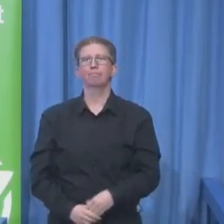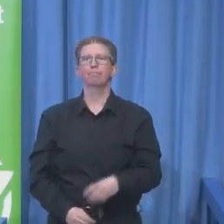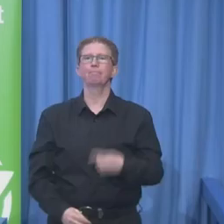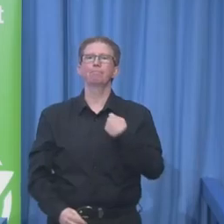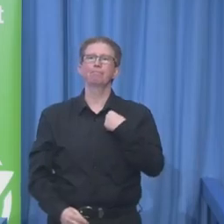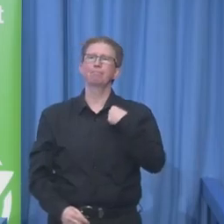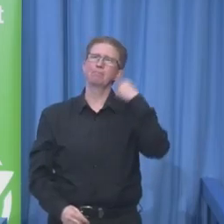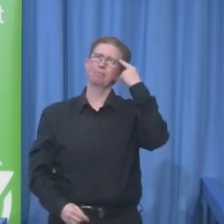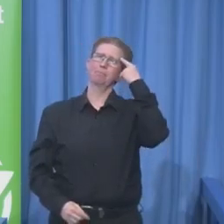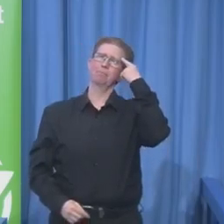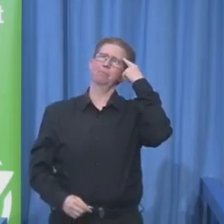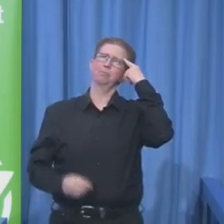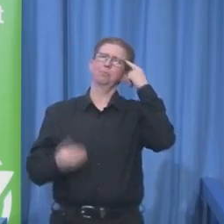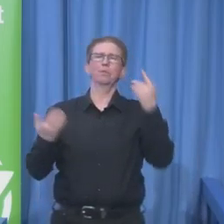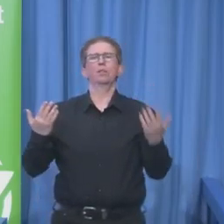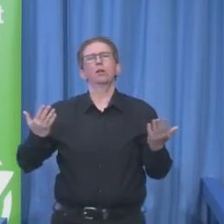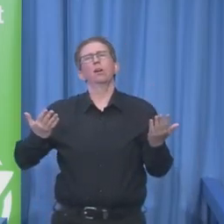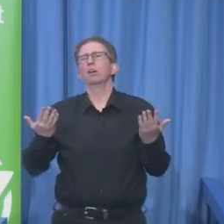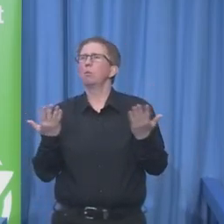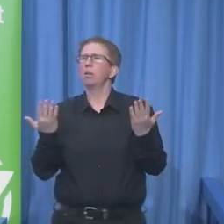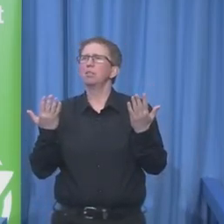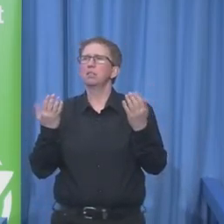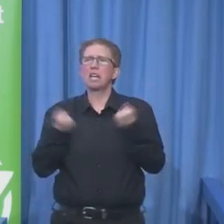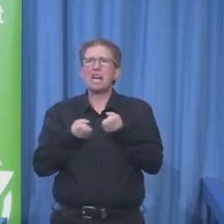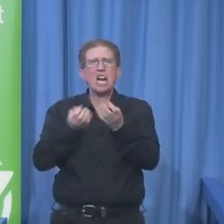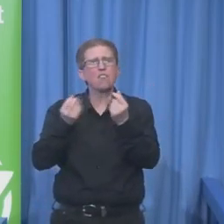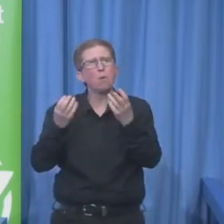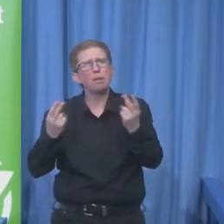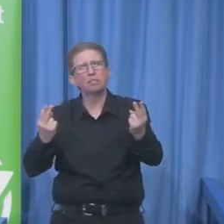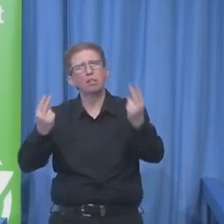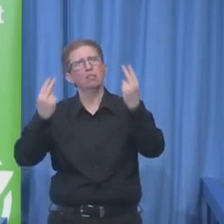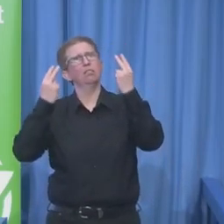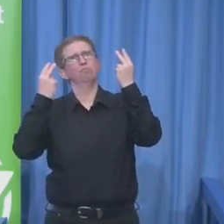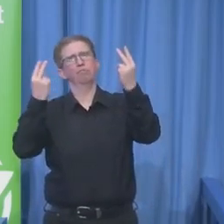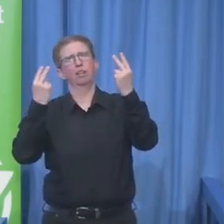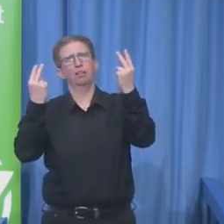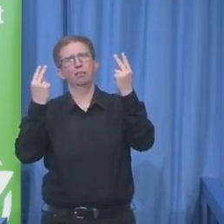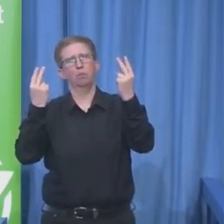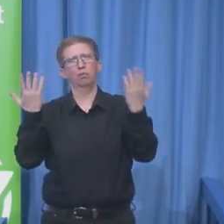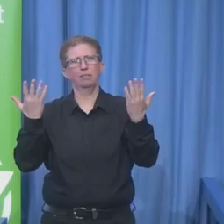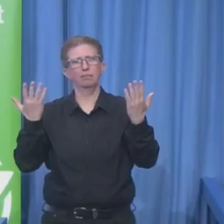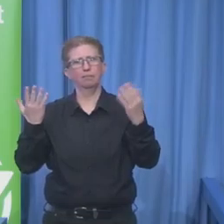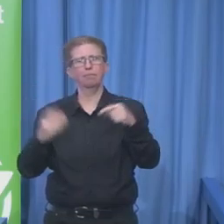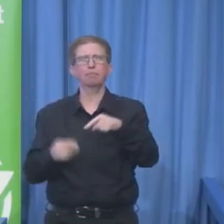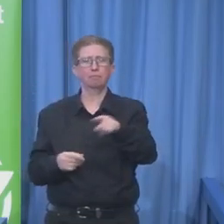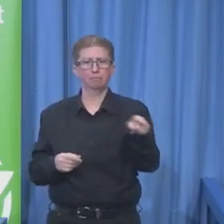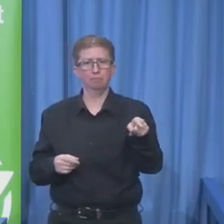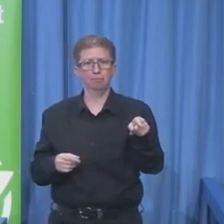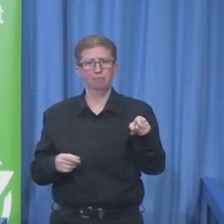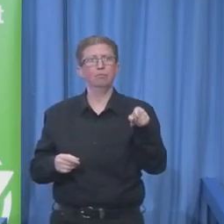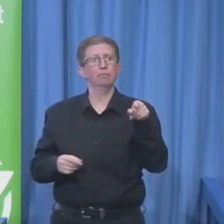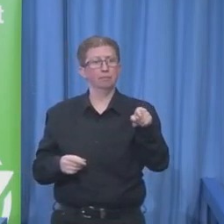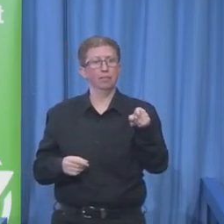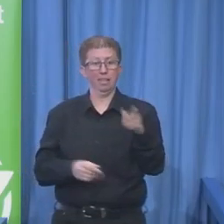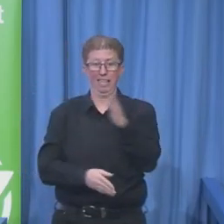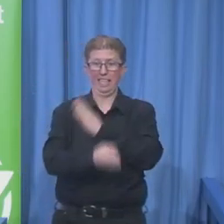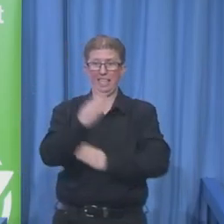is that the unemployment rate of persons with disabilities is extremely high